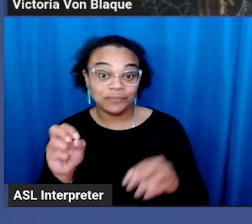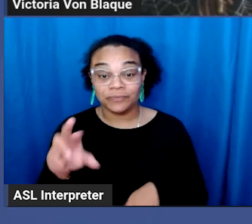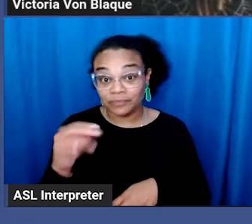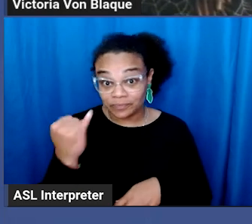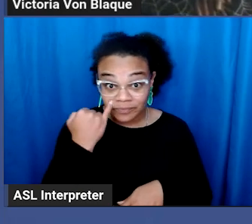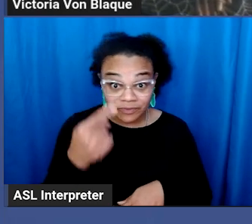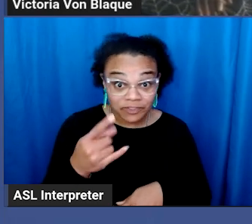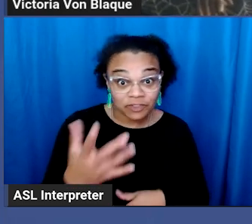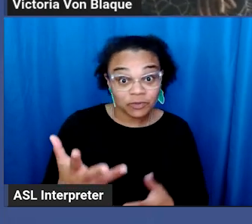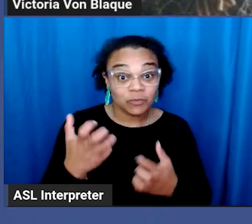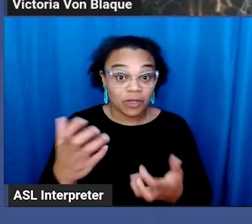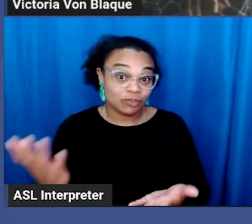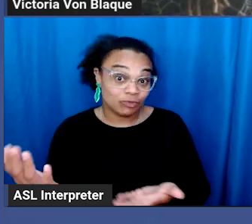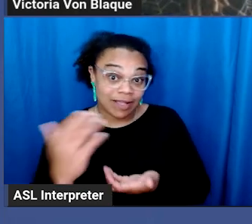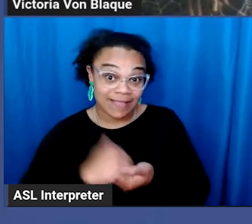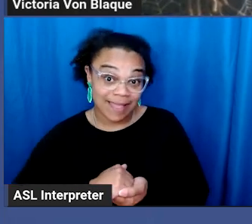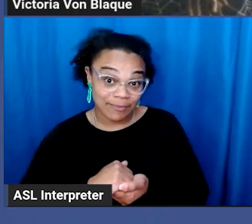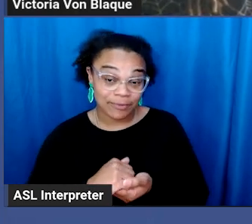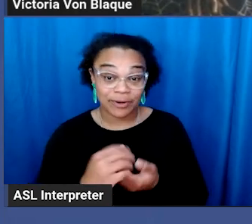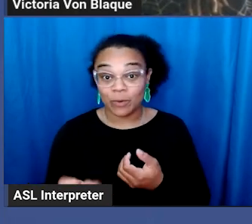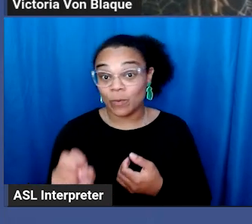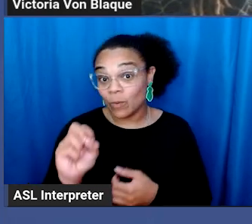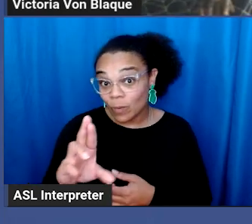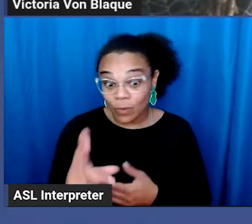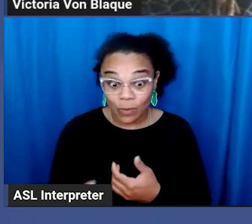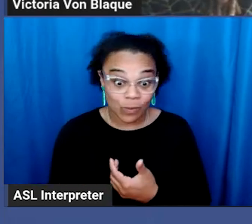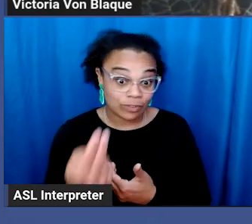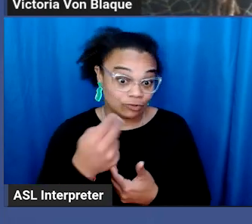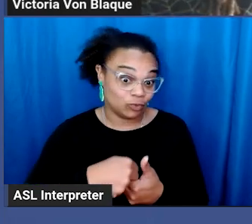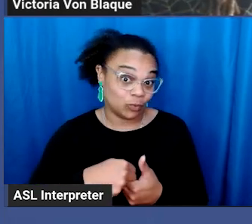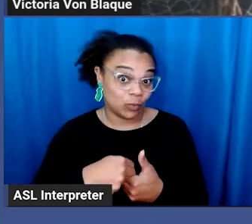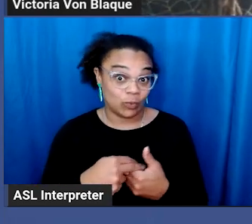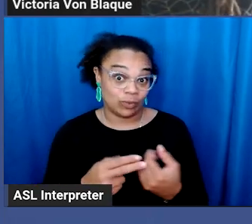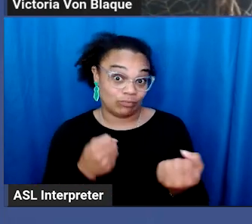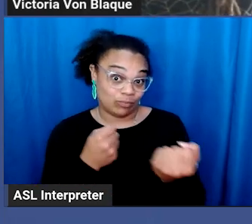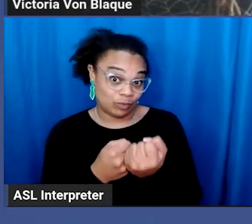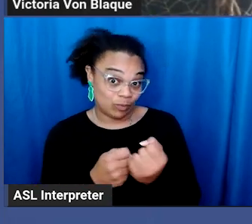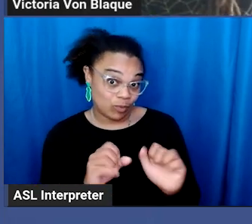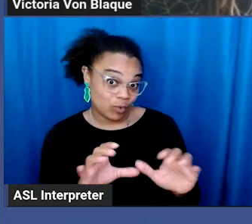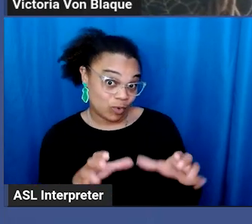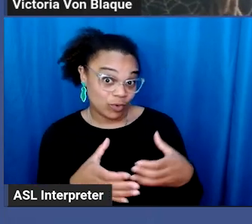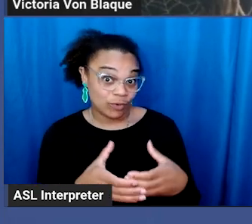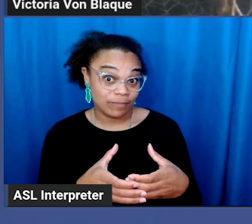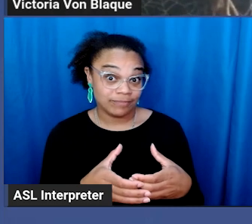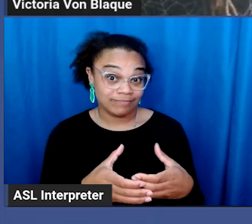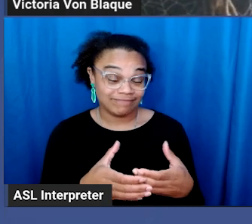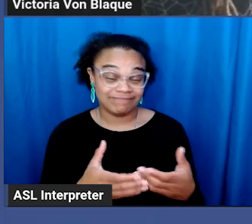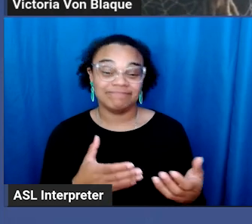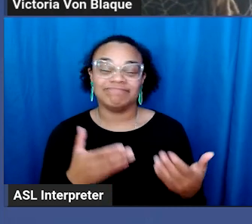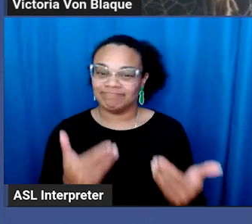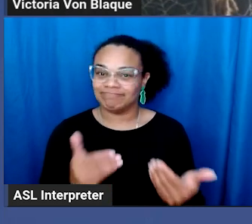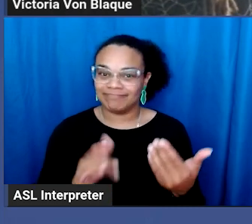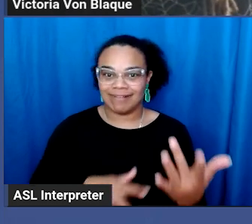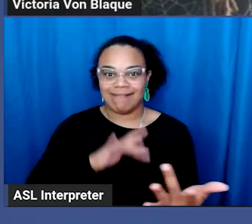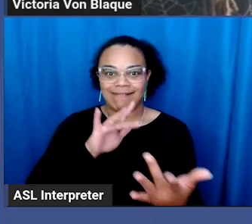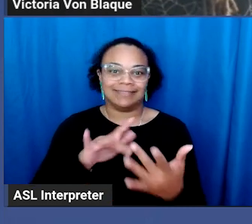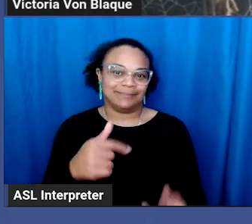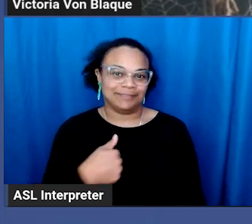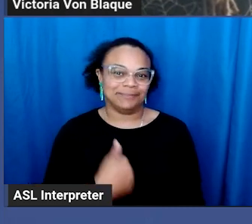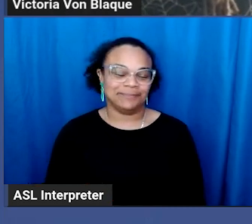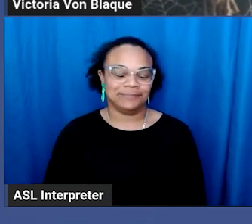want to collaborate or even join our support group, feel free to reach out to